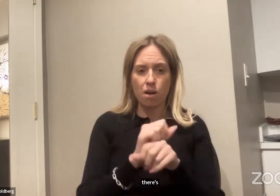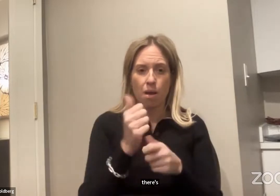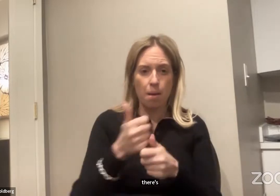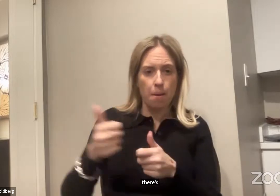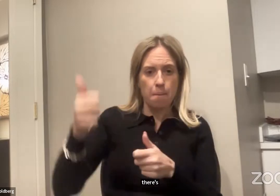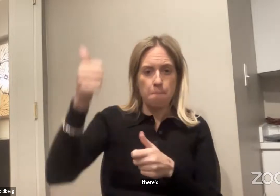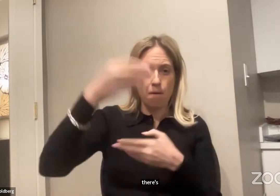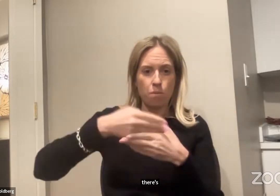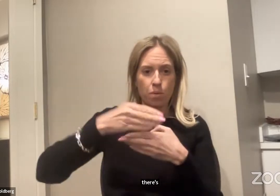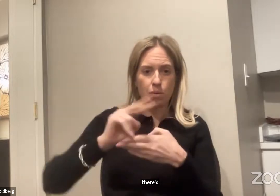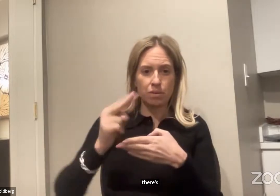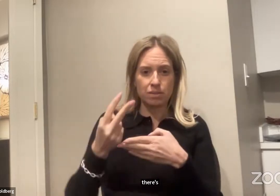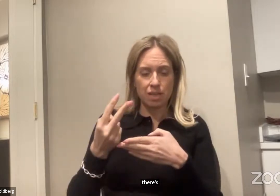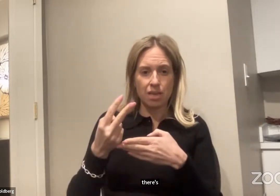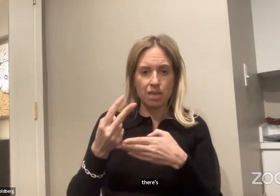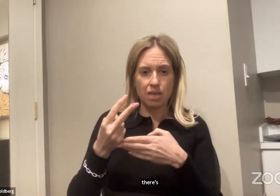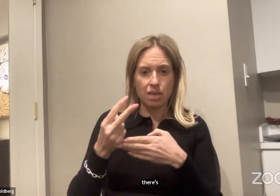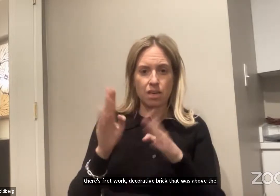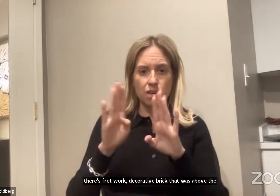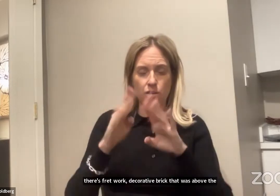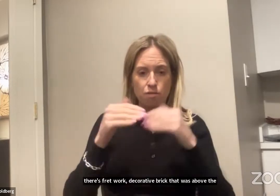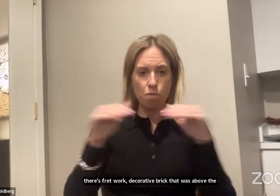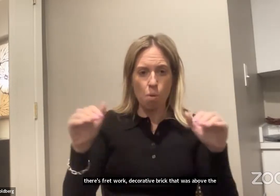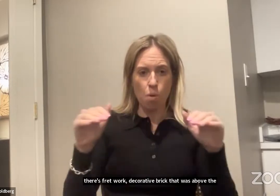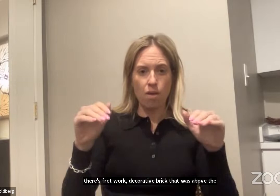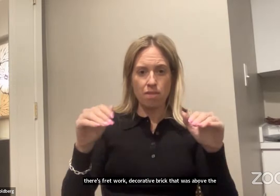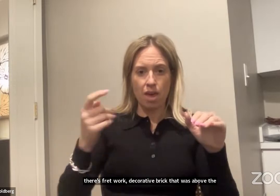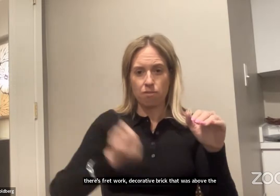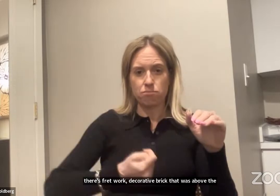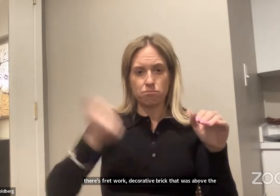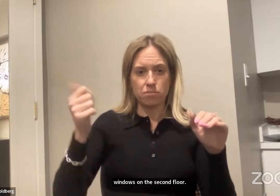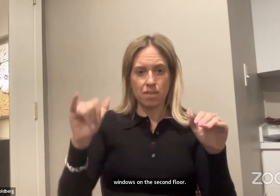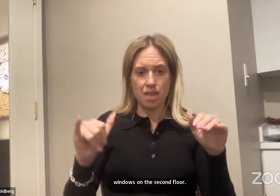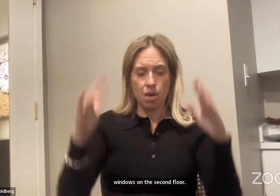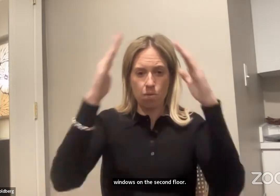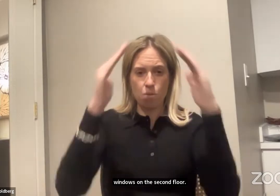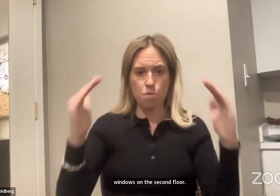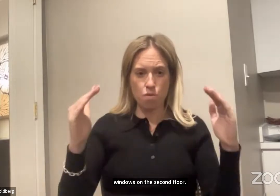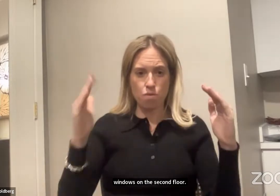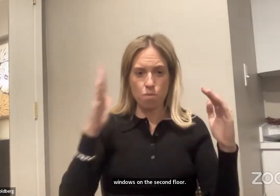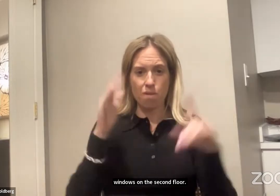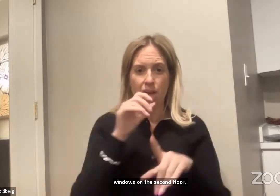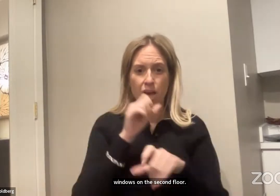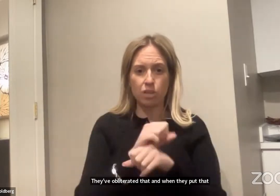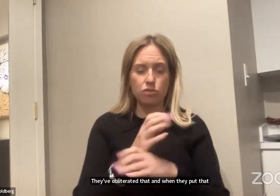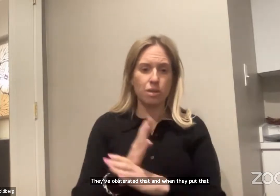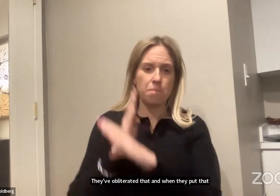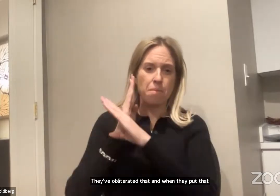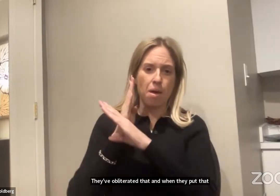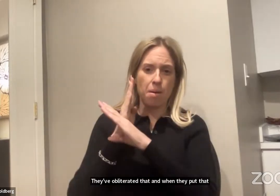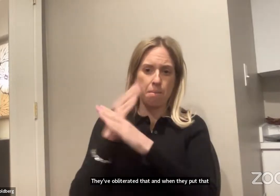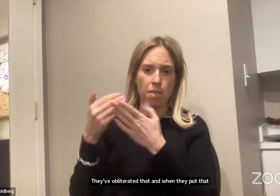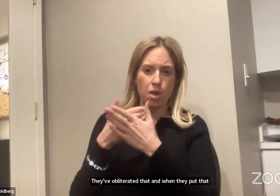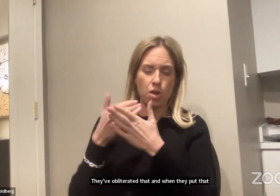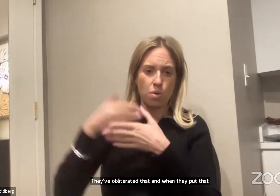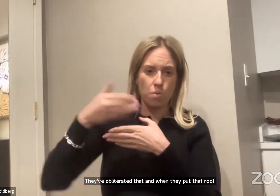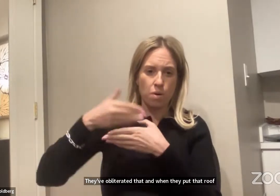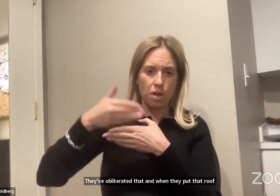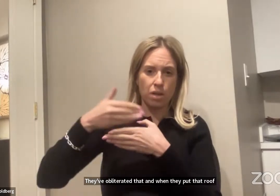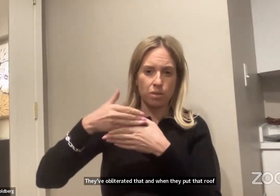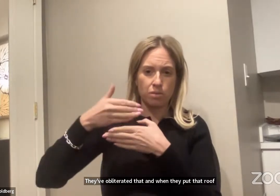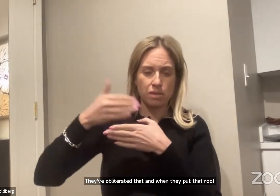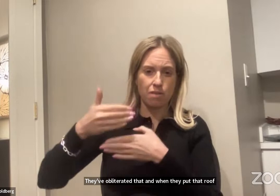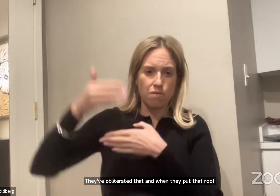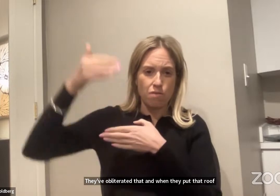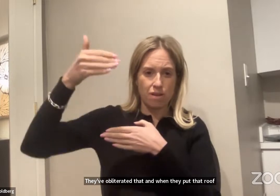second floor. They've obliterated that. And when they put that roof back, it will actually block the upper edge of their new windows, which they've raised,